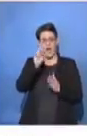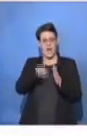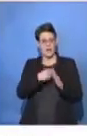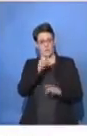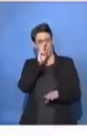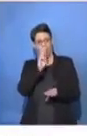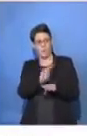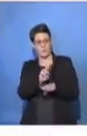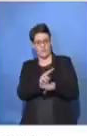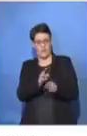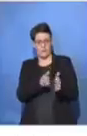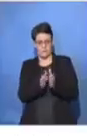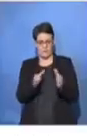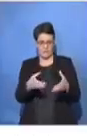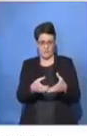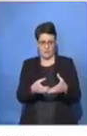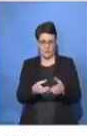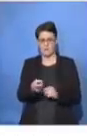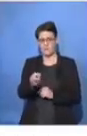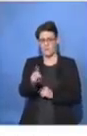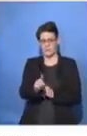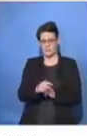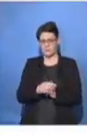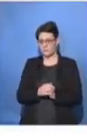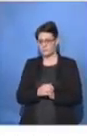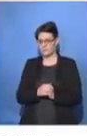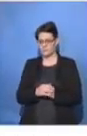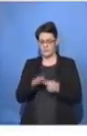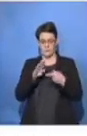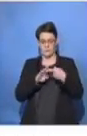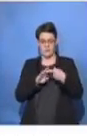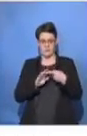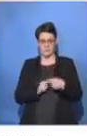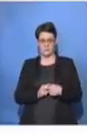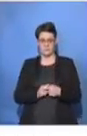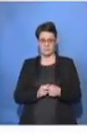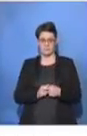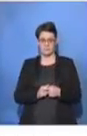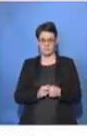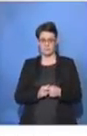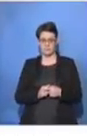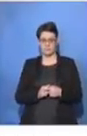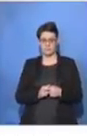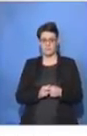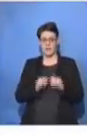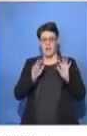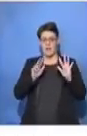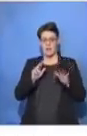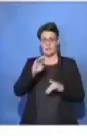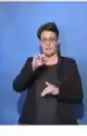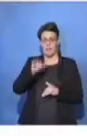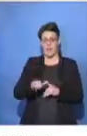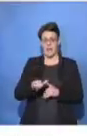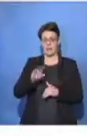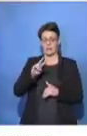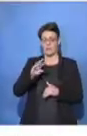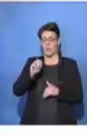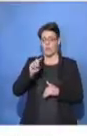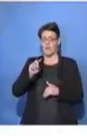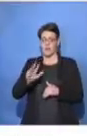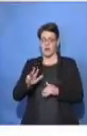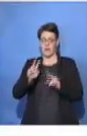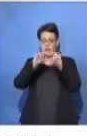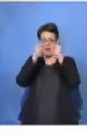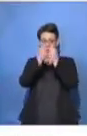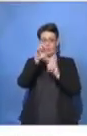Mission are the following. 1, the 8th May 2019 South African national and